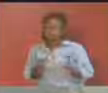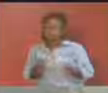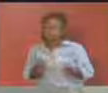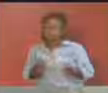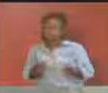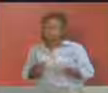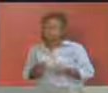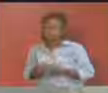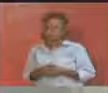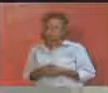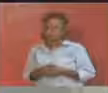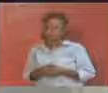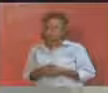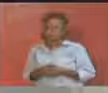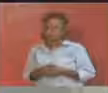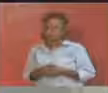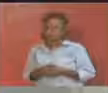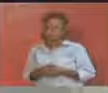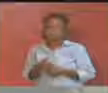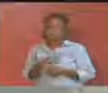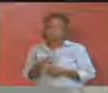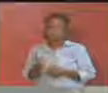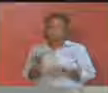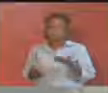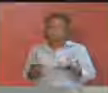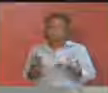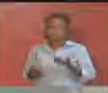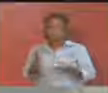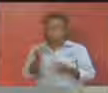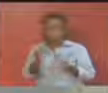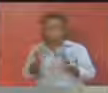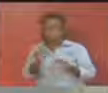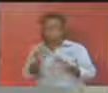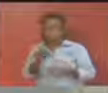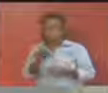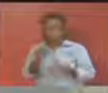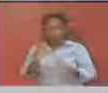that quarantining period to probably be reduced in light of this evidence?